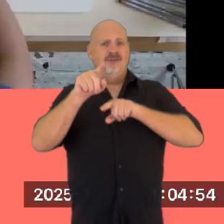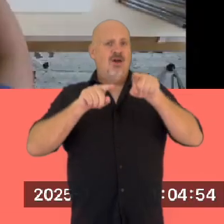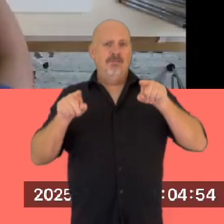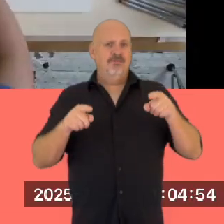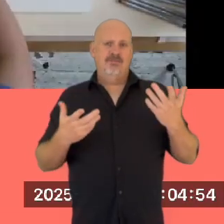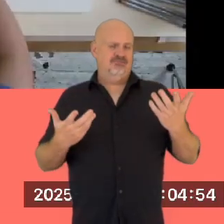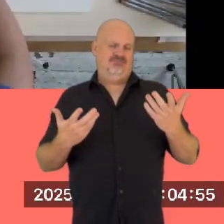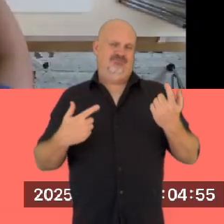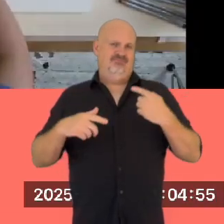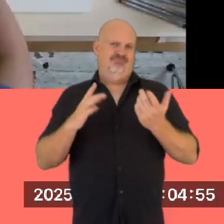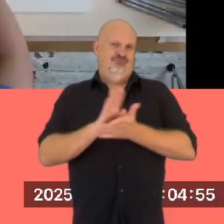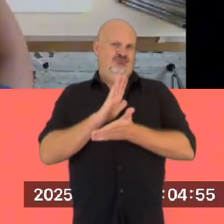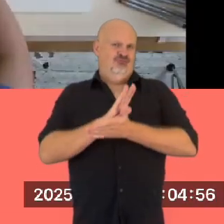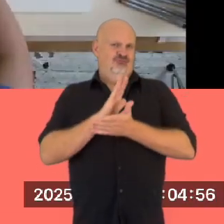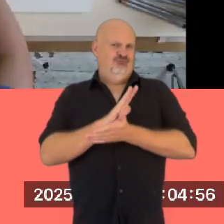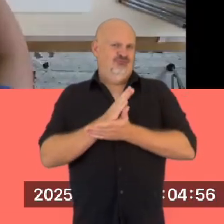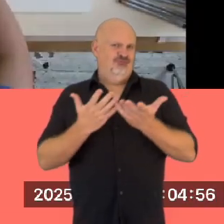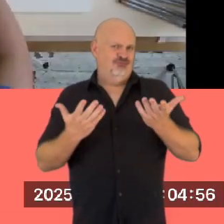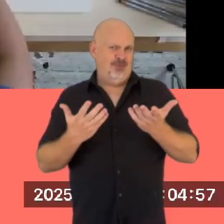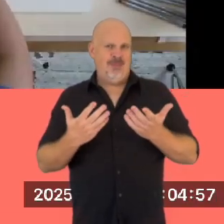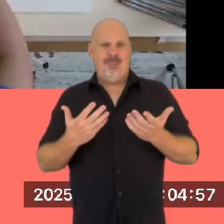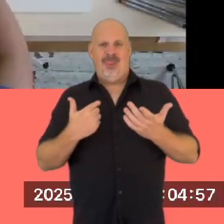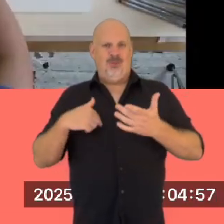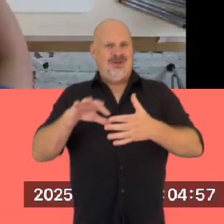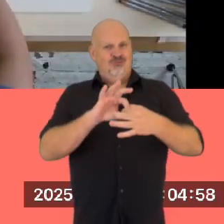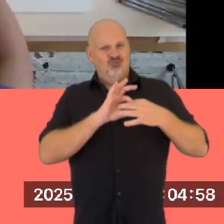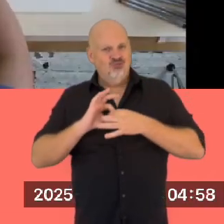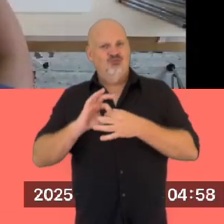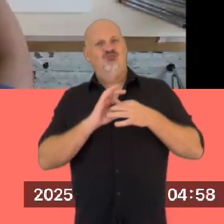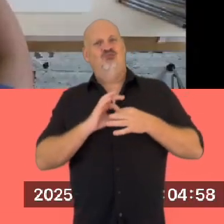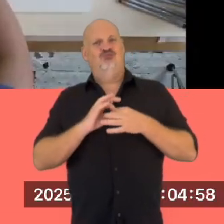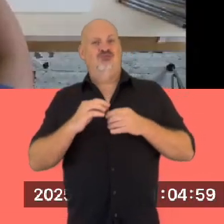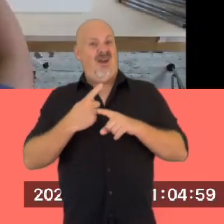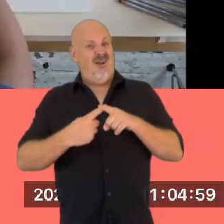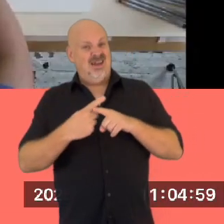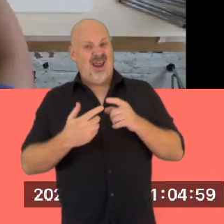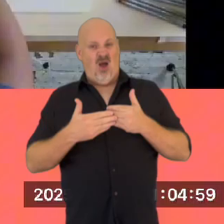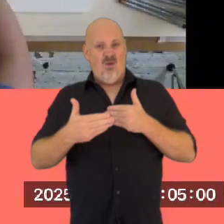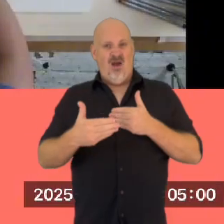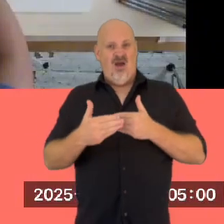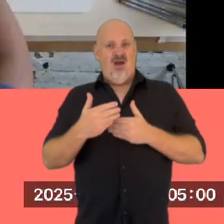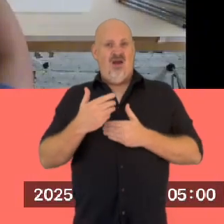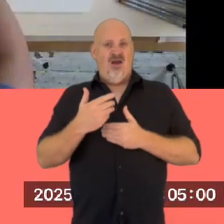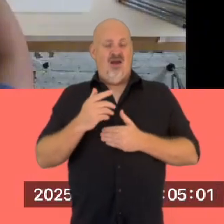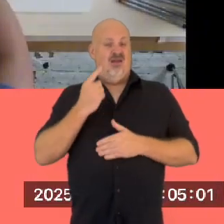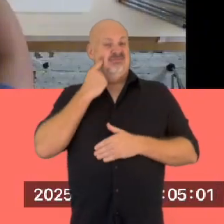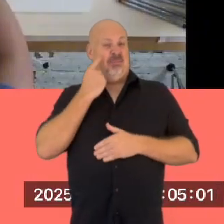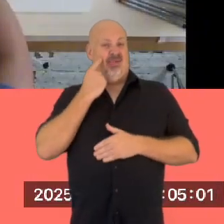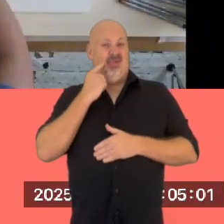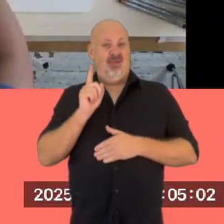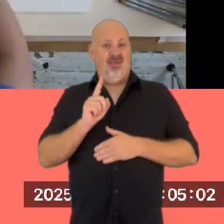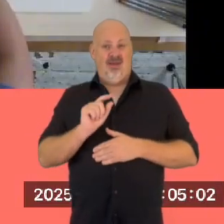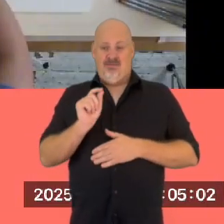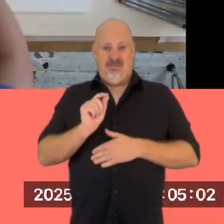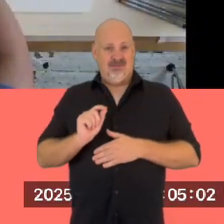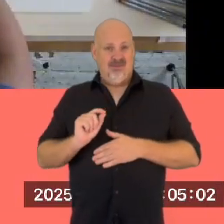it's going to be wherever you're joining from. It's super to have you, and we're going to be connected, I guess, for the next half hour or so, and with the